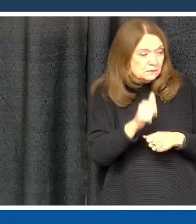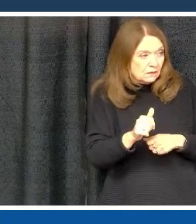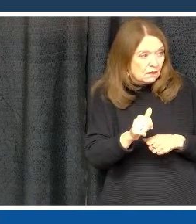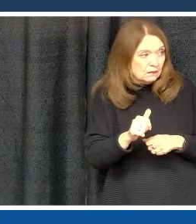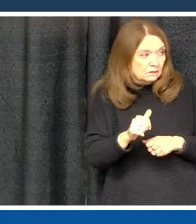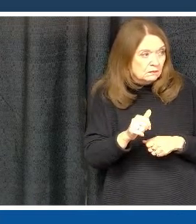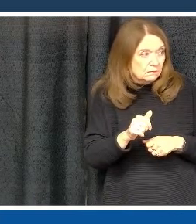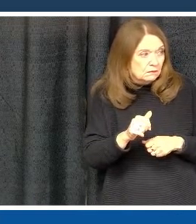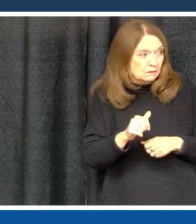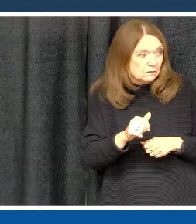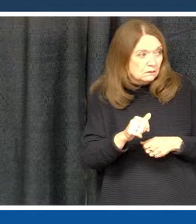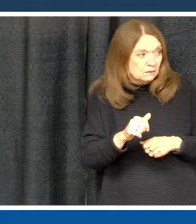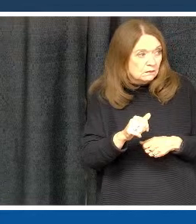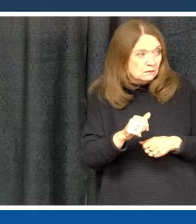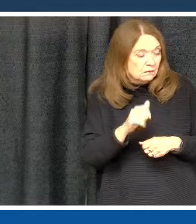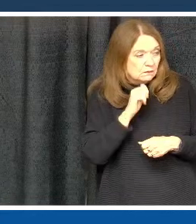the